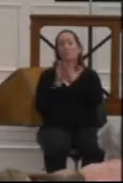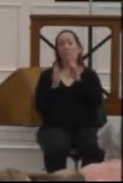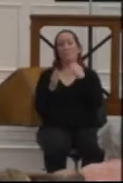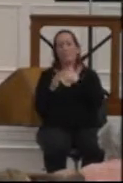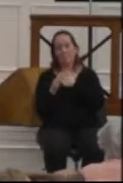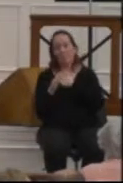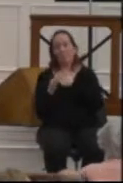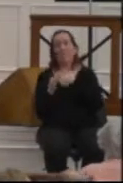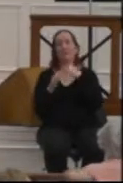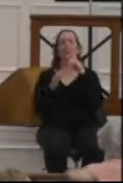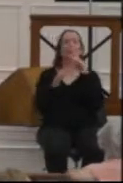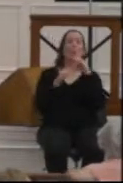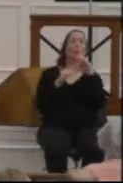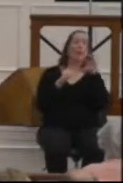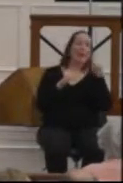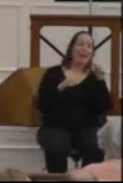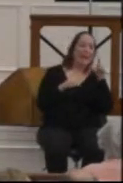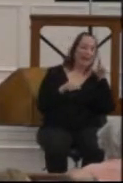Andrew,